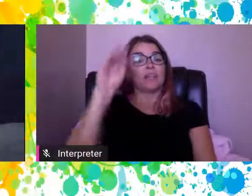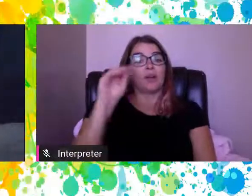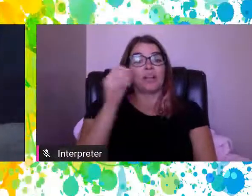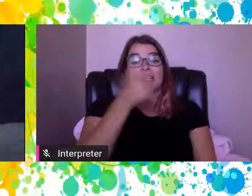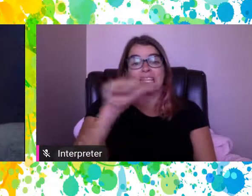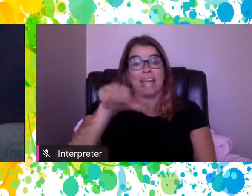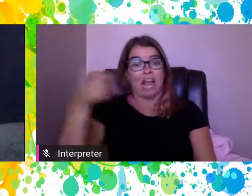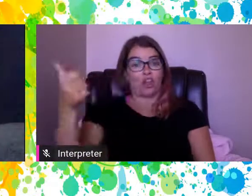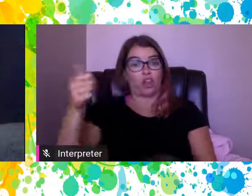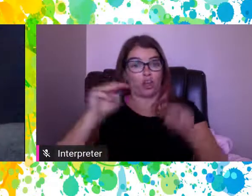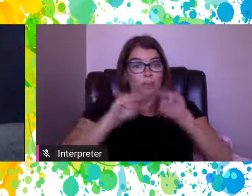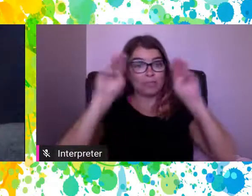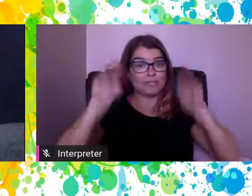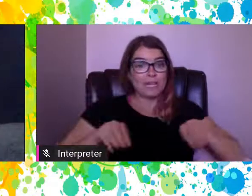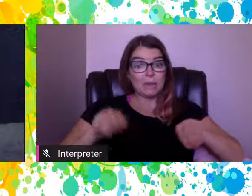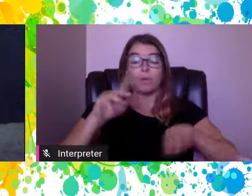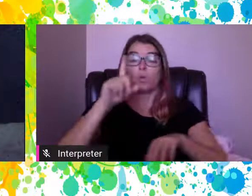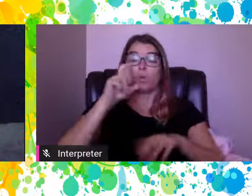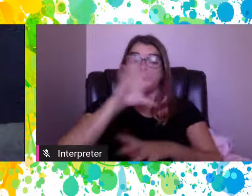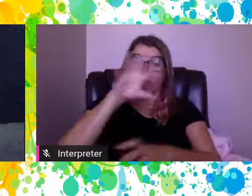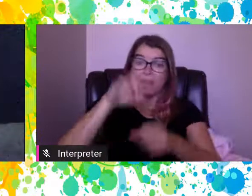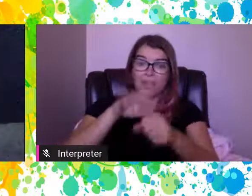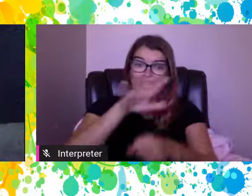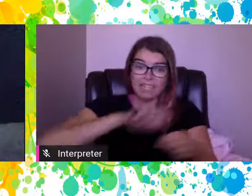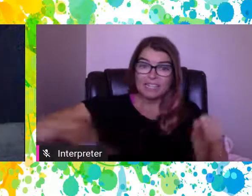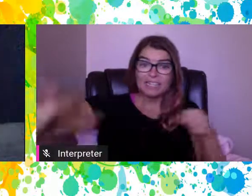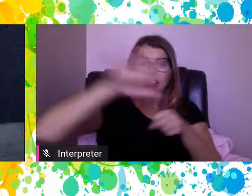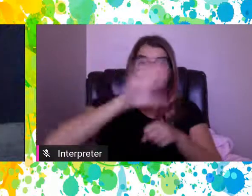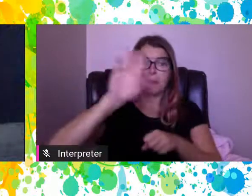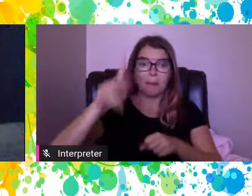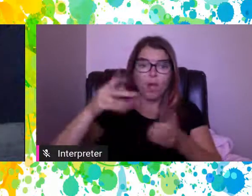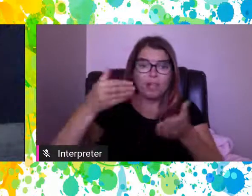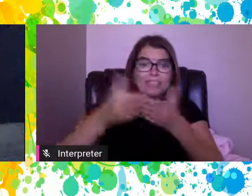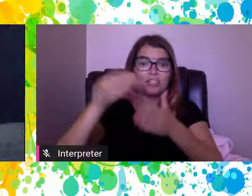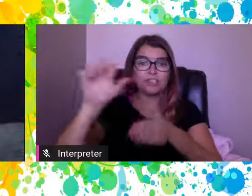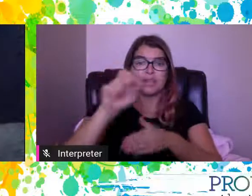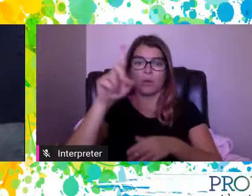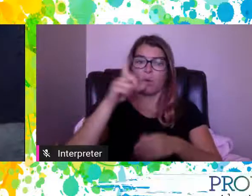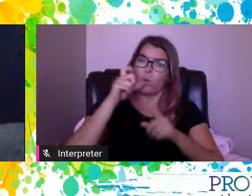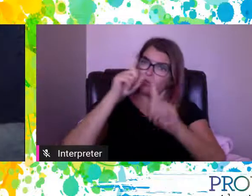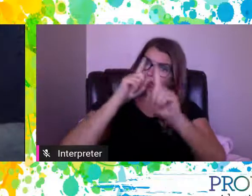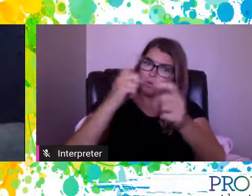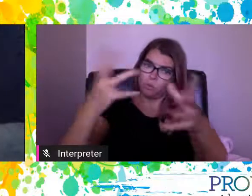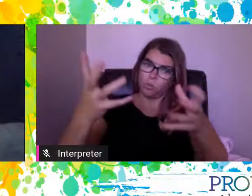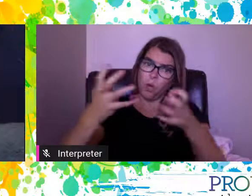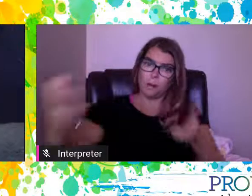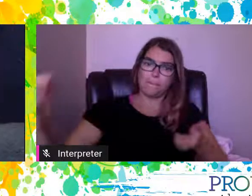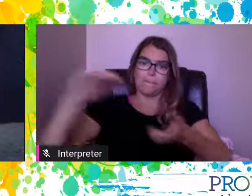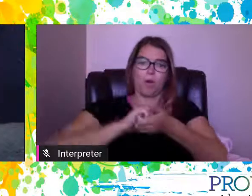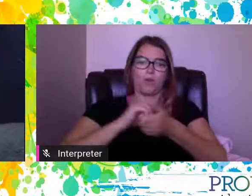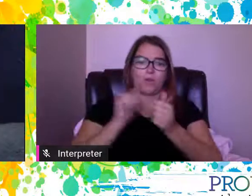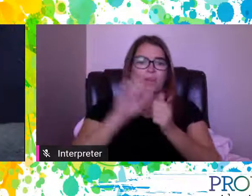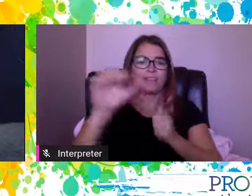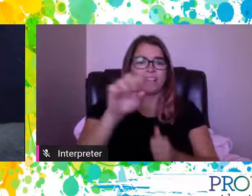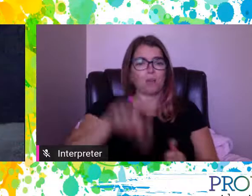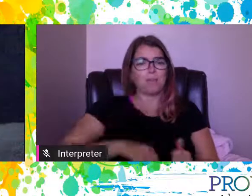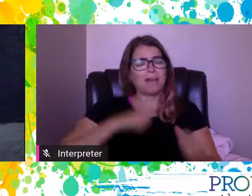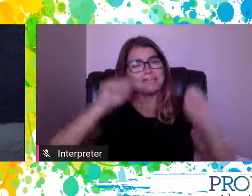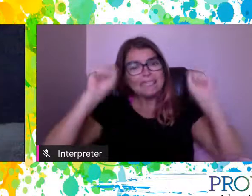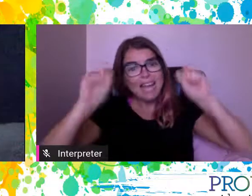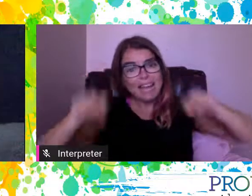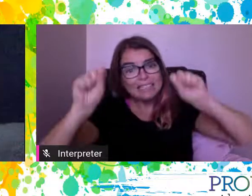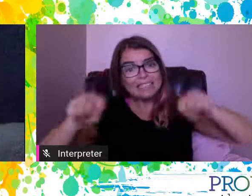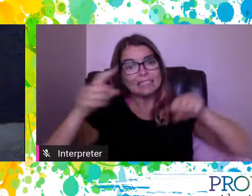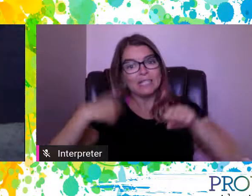other museums in and around in Balboa Park around San Diego that would like to partner with San Diego Pride, oh, wow, do we want to partner with